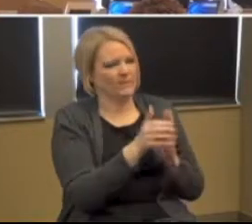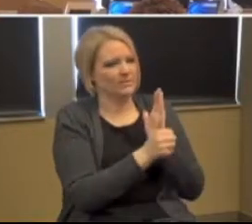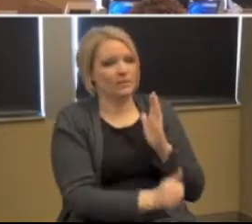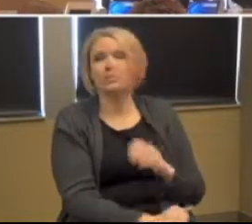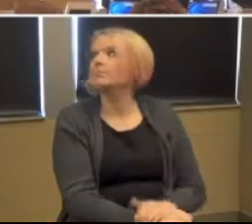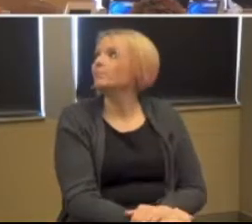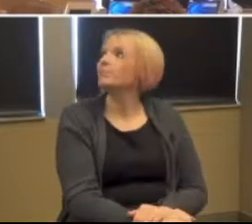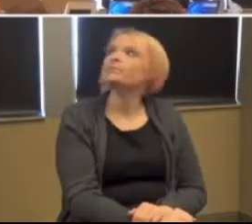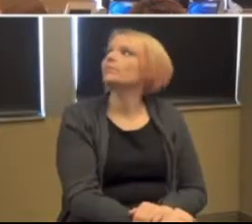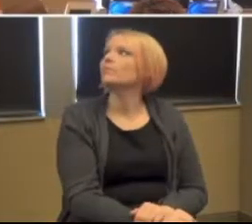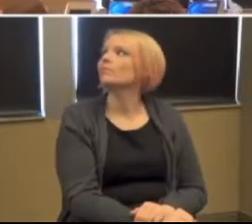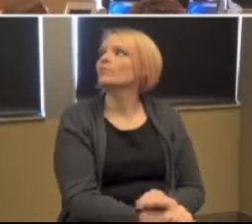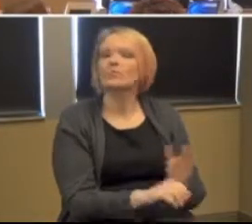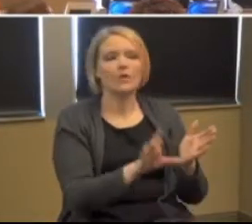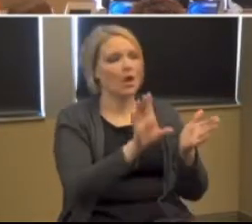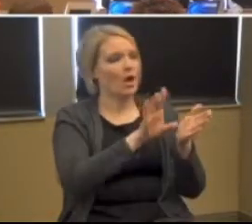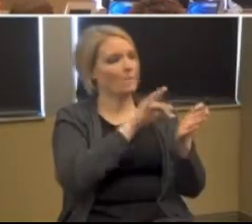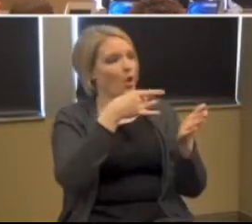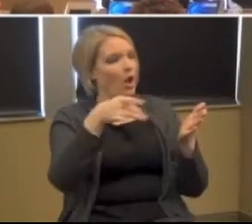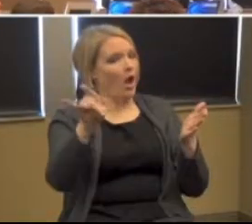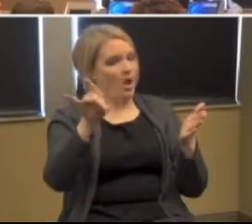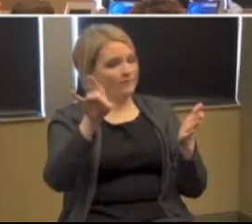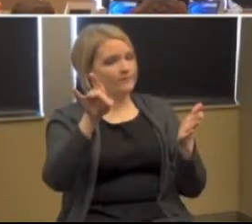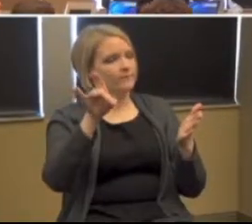pull-off is very common,